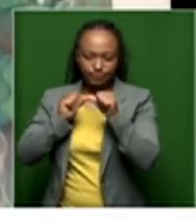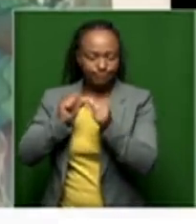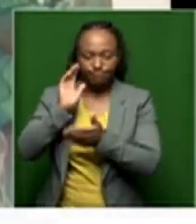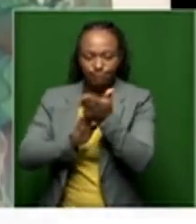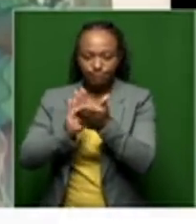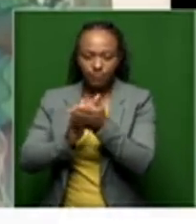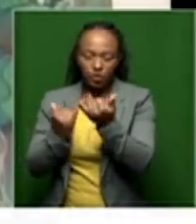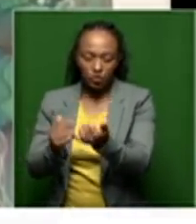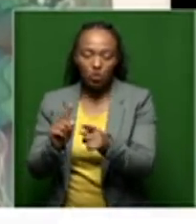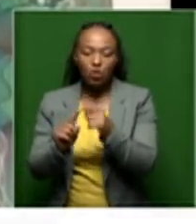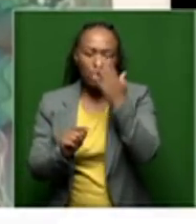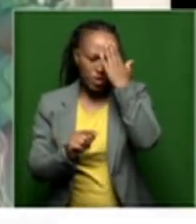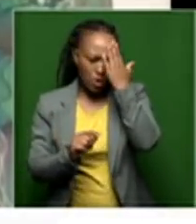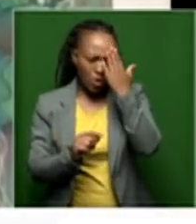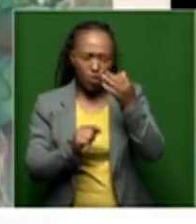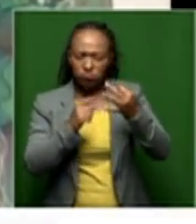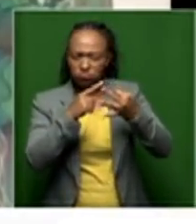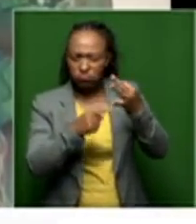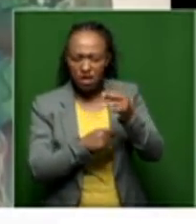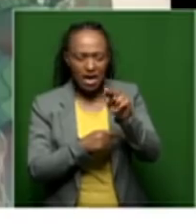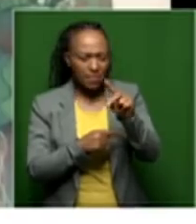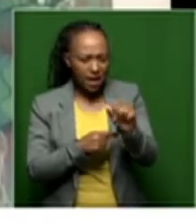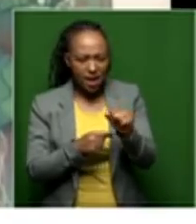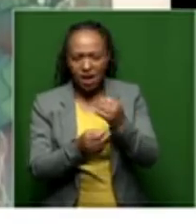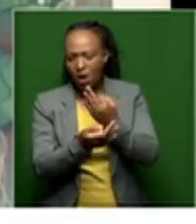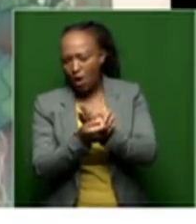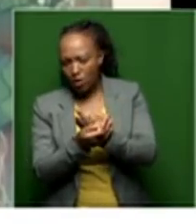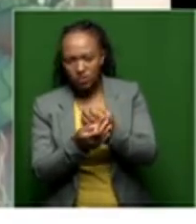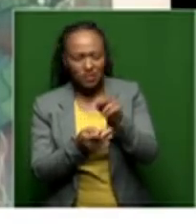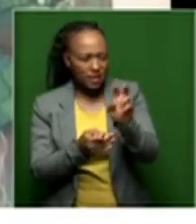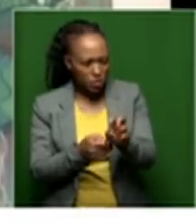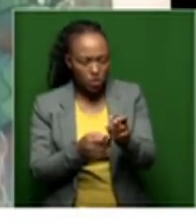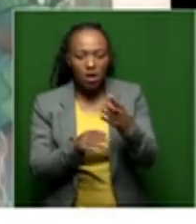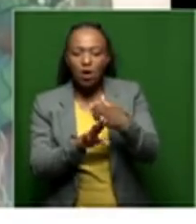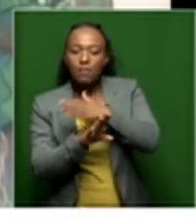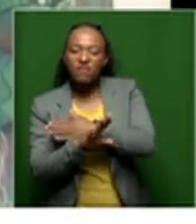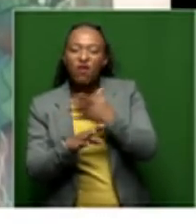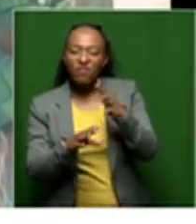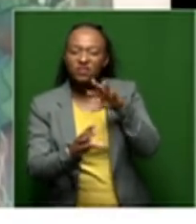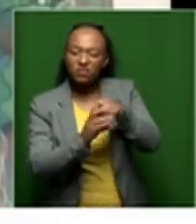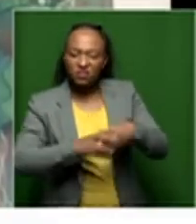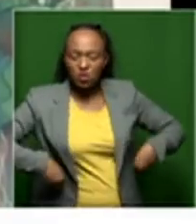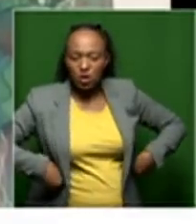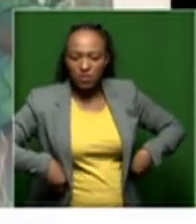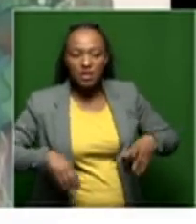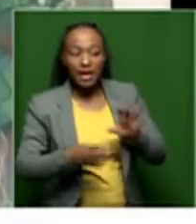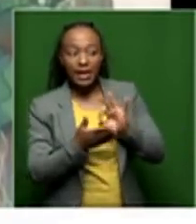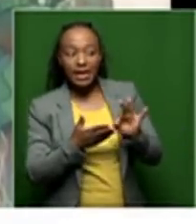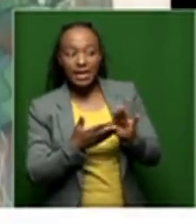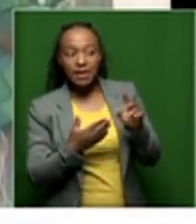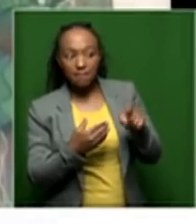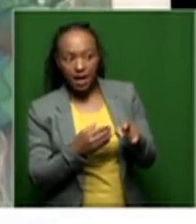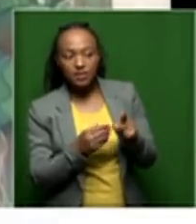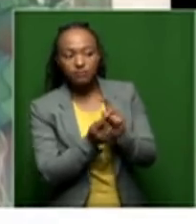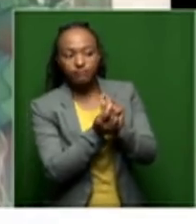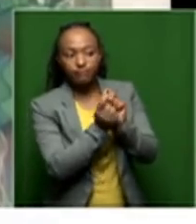we know the law enforcement agencies themselves were captured and they have had to have a cleanup and mop-up operation. And the kind of